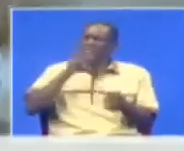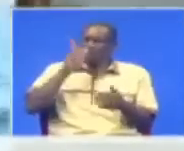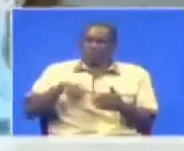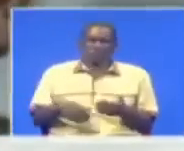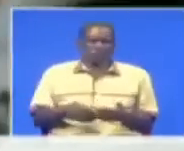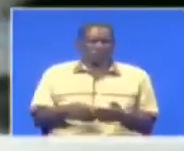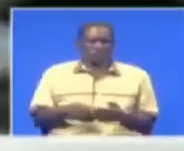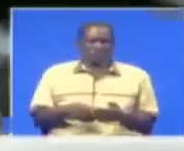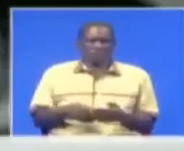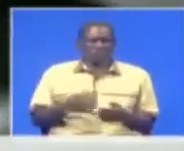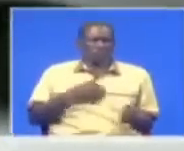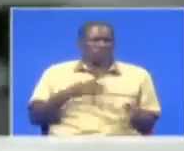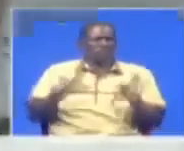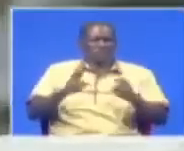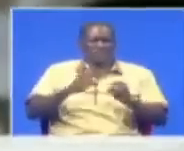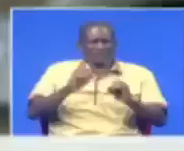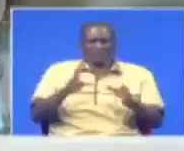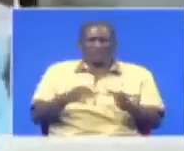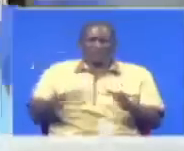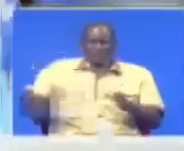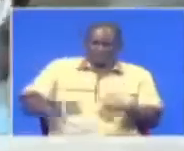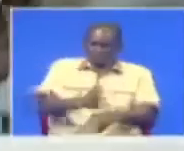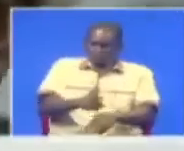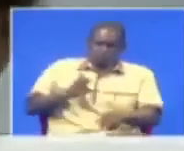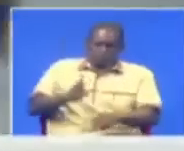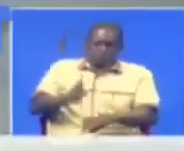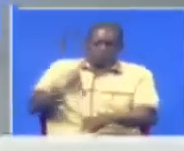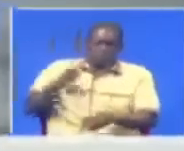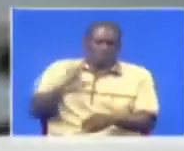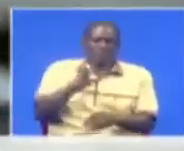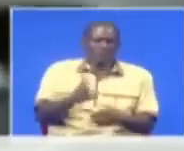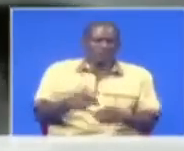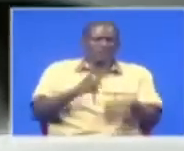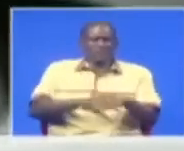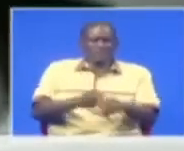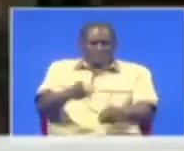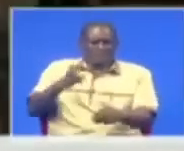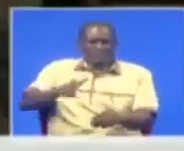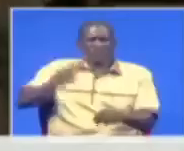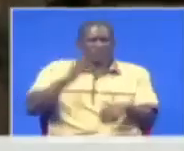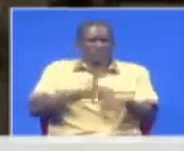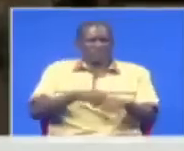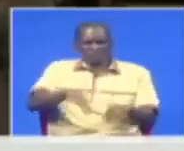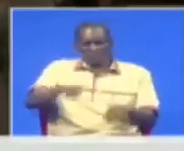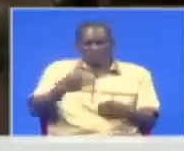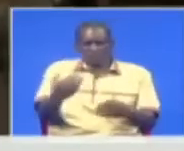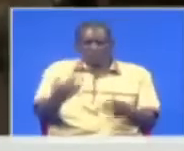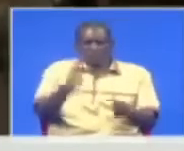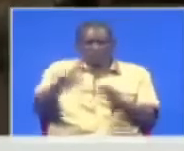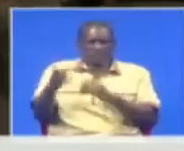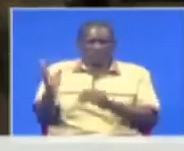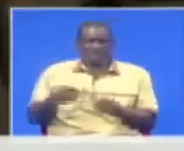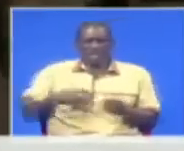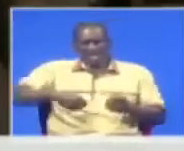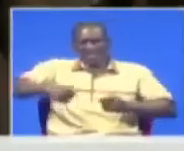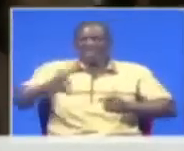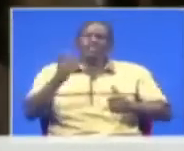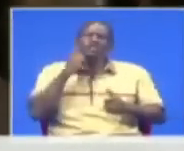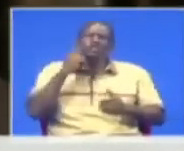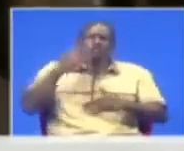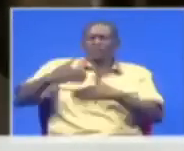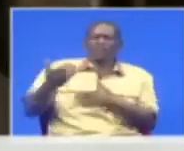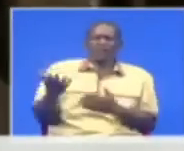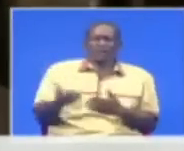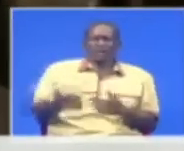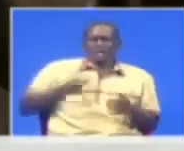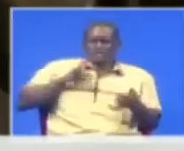then akatoa pistol akaanza kushoot bali shoot ya kwanza sisi tukachukua tuna tukakimbia mimi na usanga kwa nduka hapo hiyo